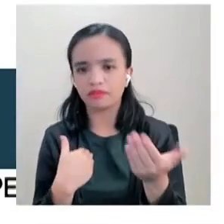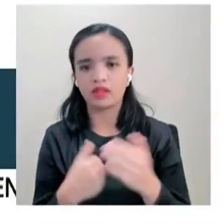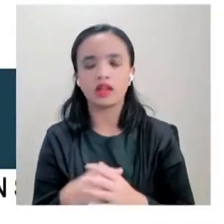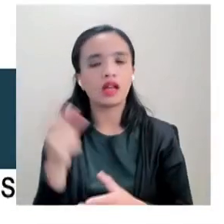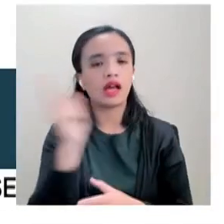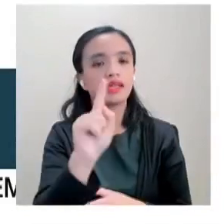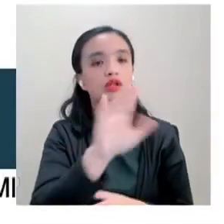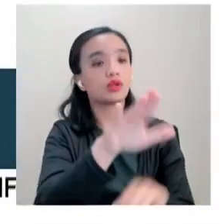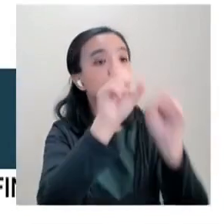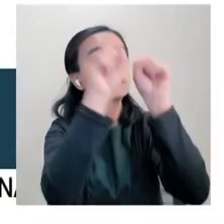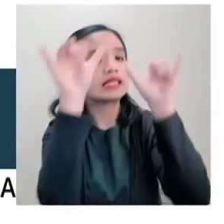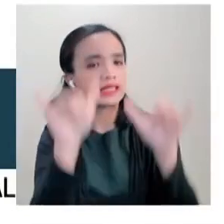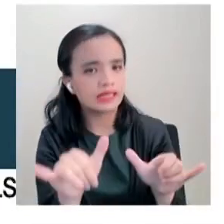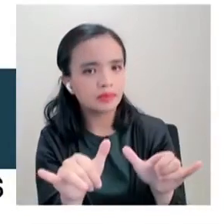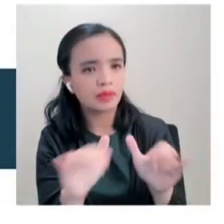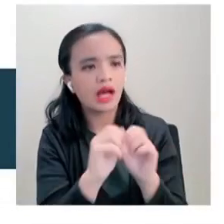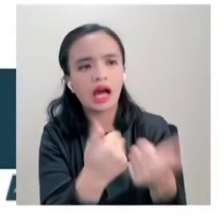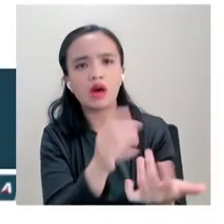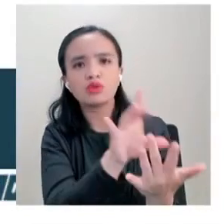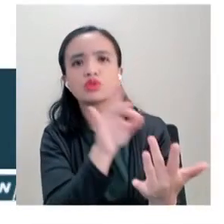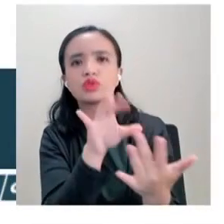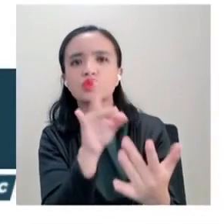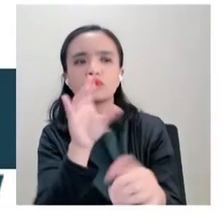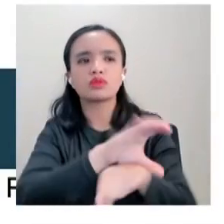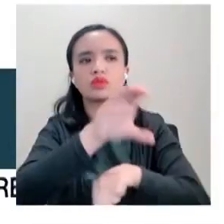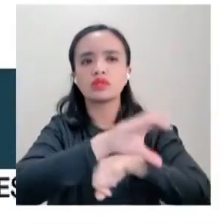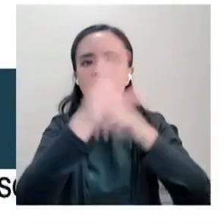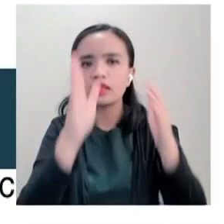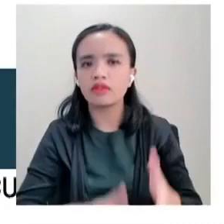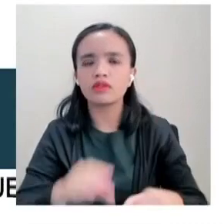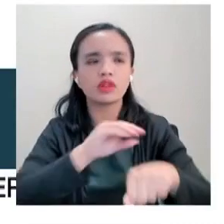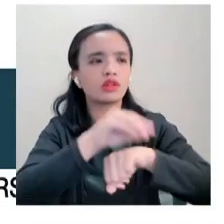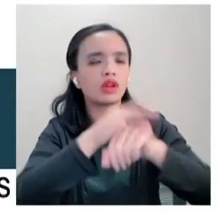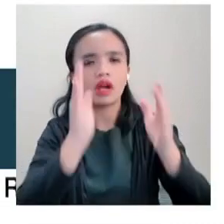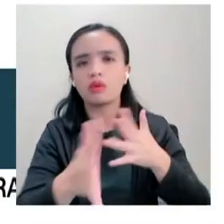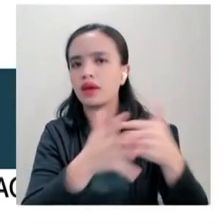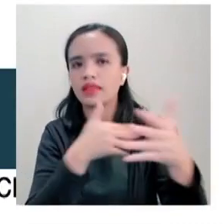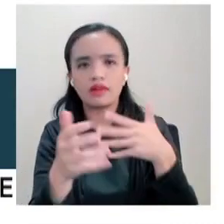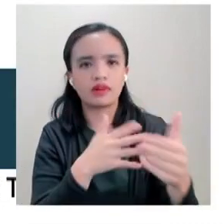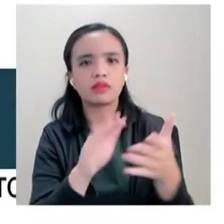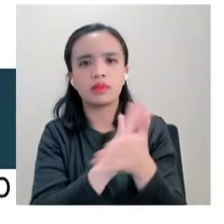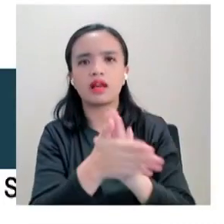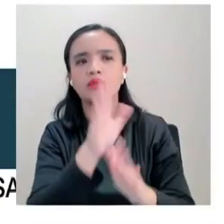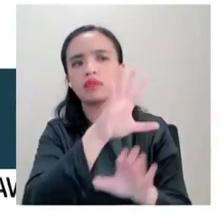for choosing the consultants or advisors, whatever you call them, to be part of your team?